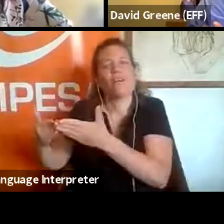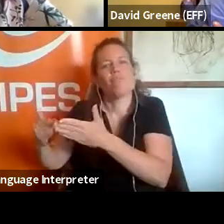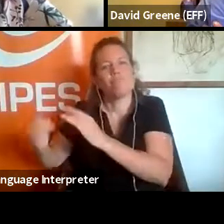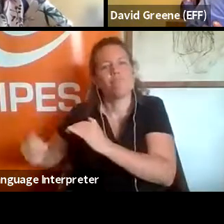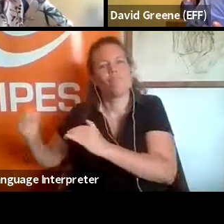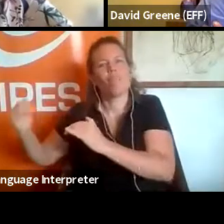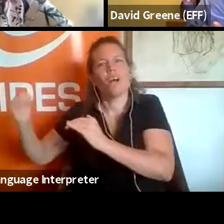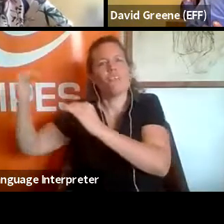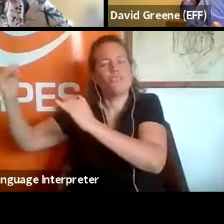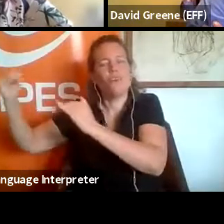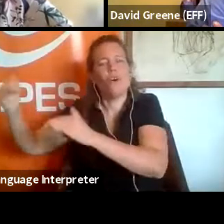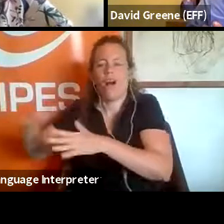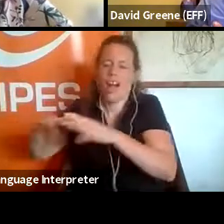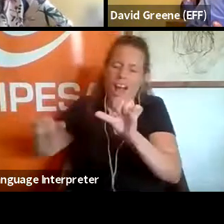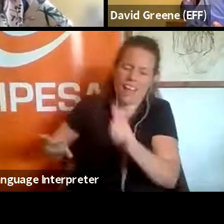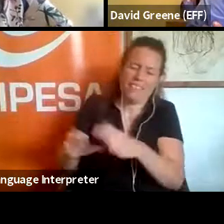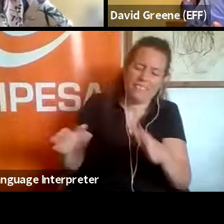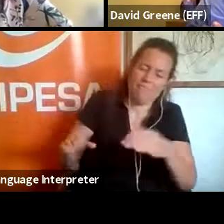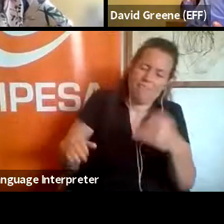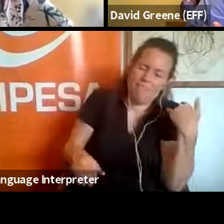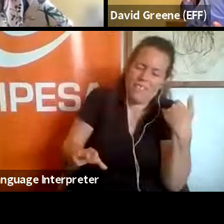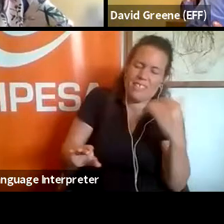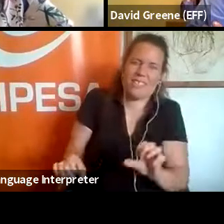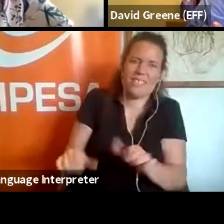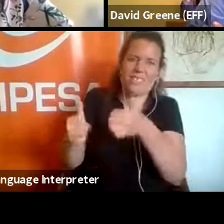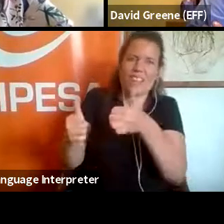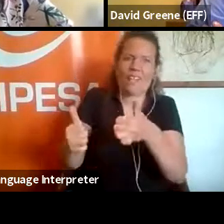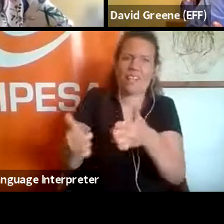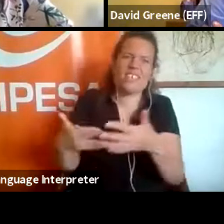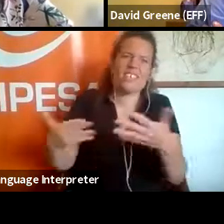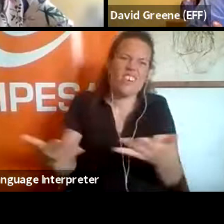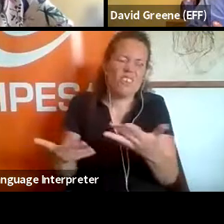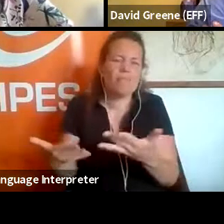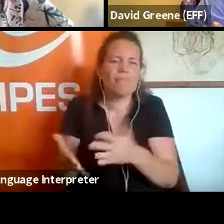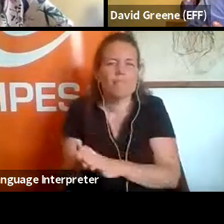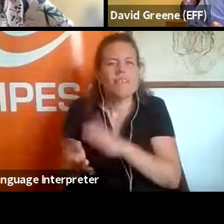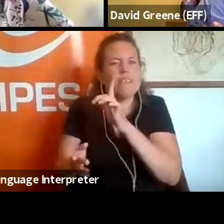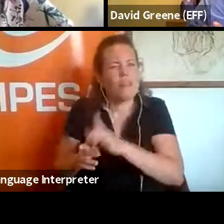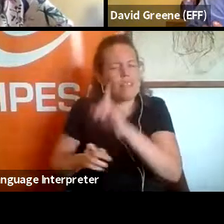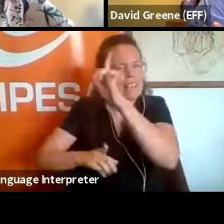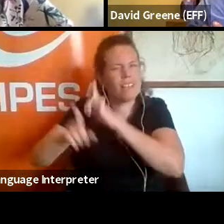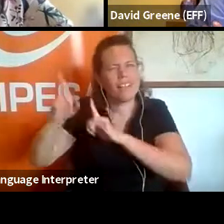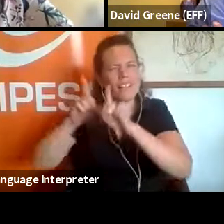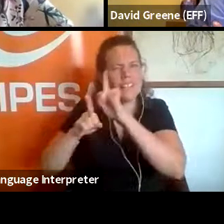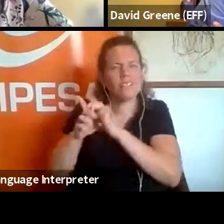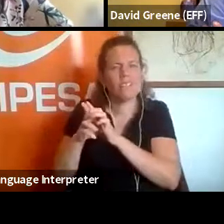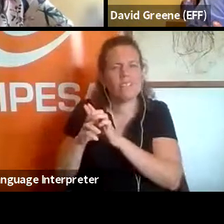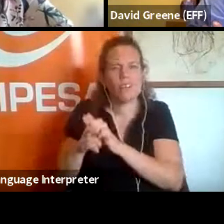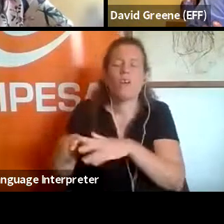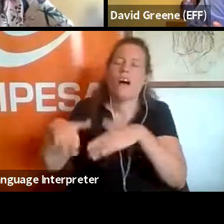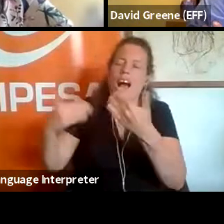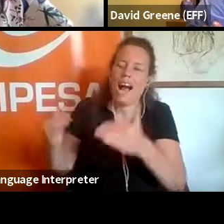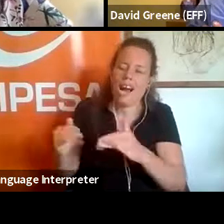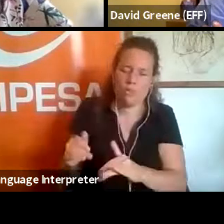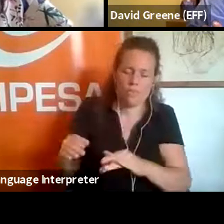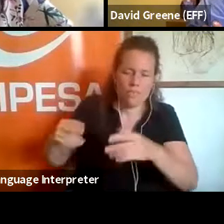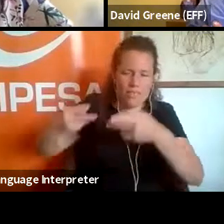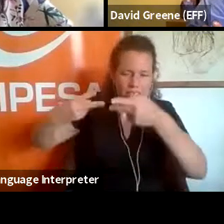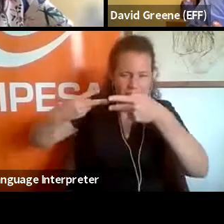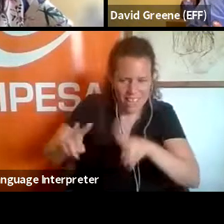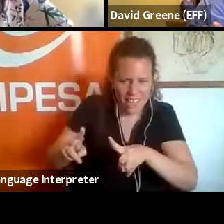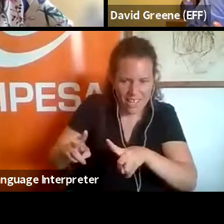some more of a startups. So we will be putting together ideas on what the scaling up process for startups would